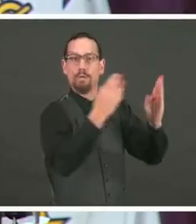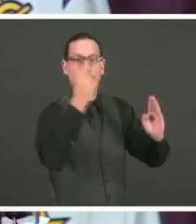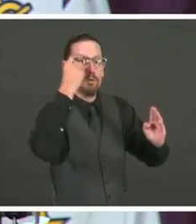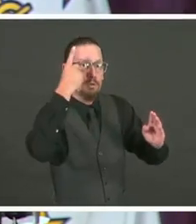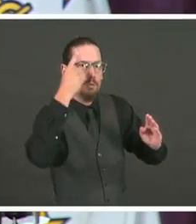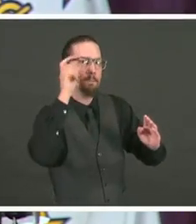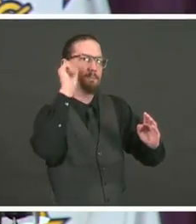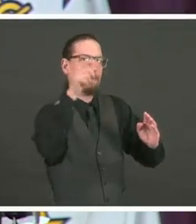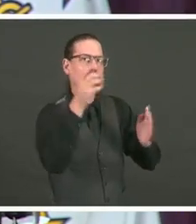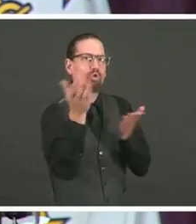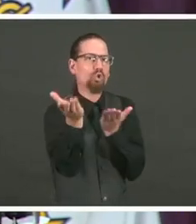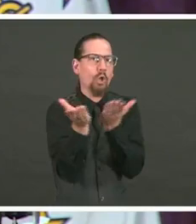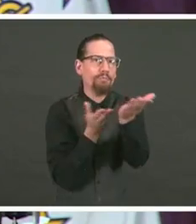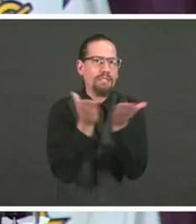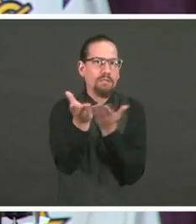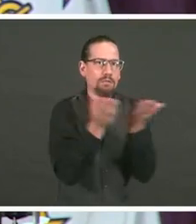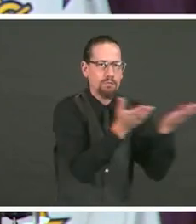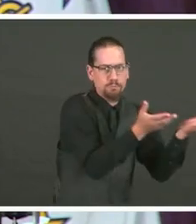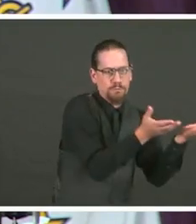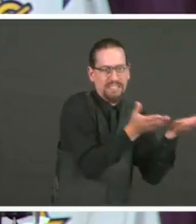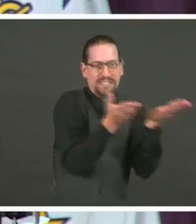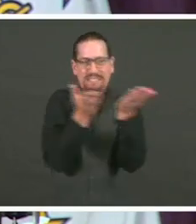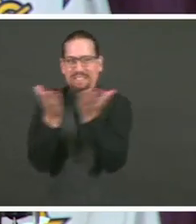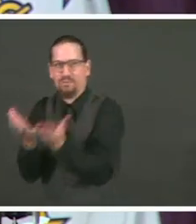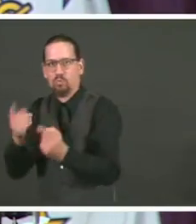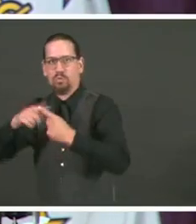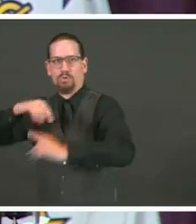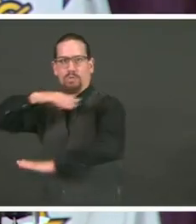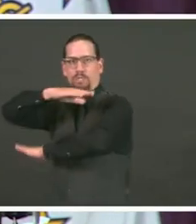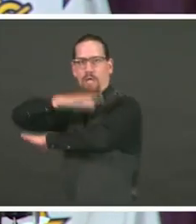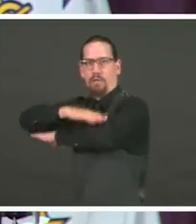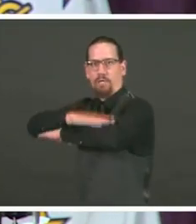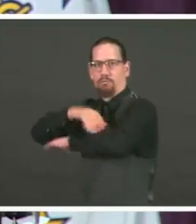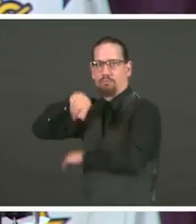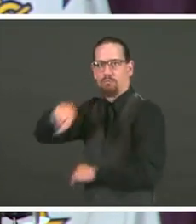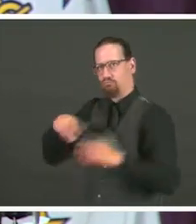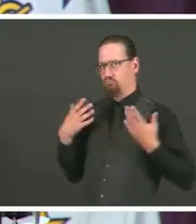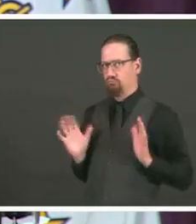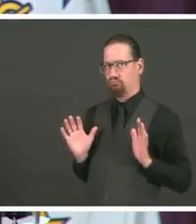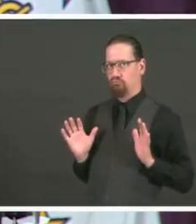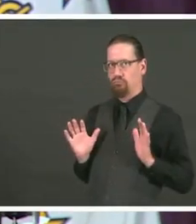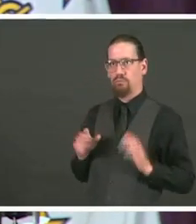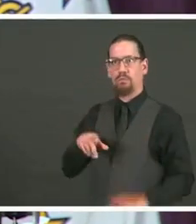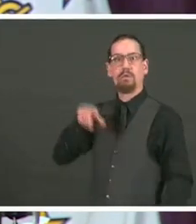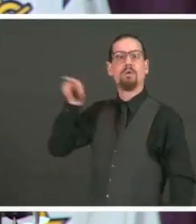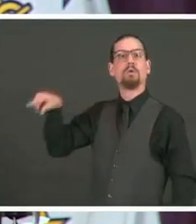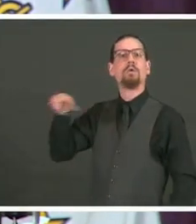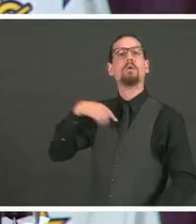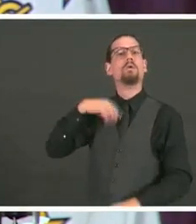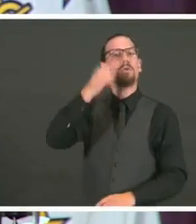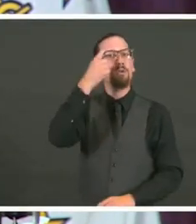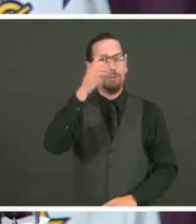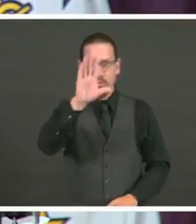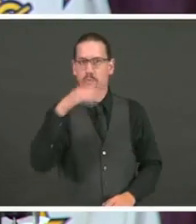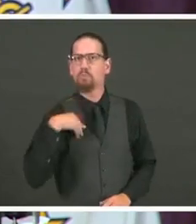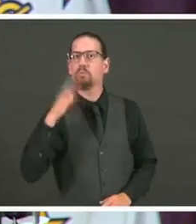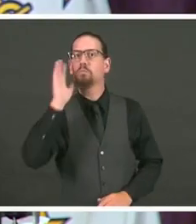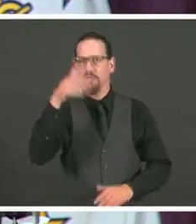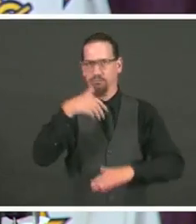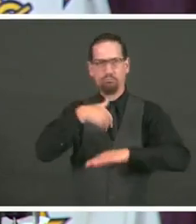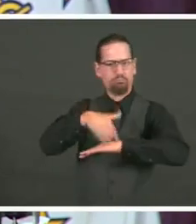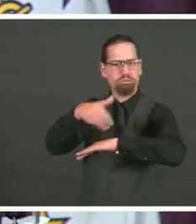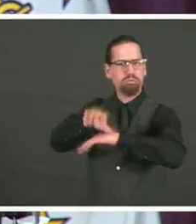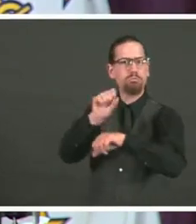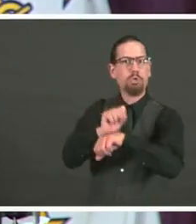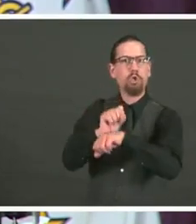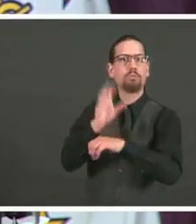We are going to be out in force enforcing this. We are going to very much ramp up our inspection